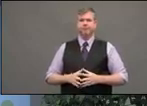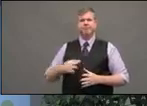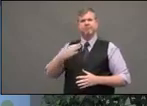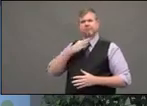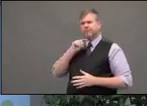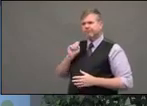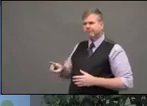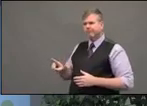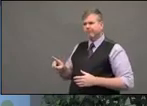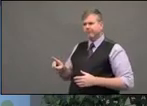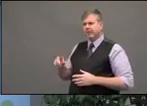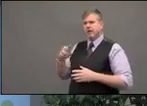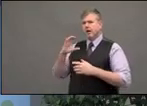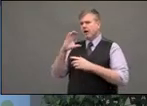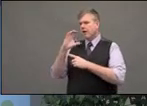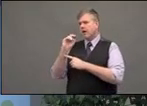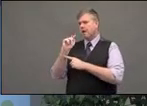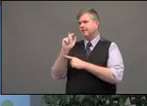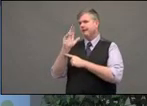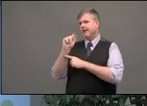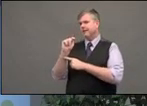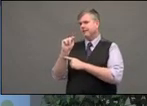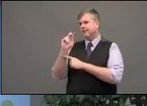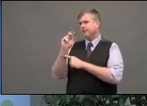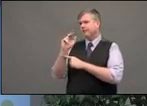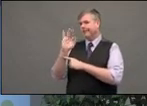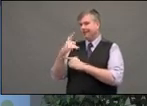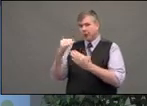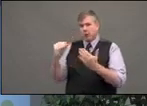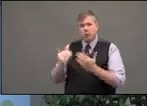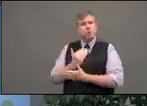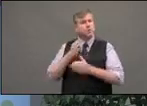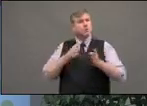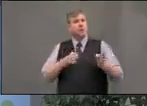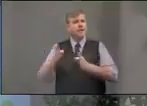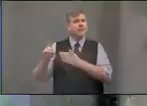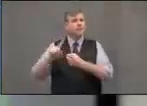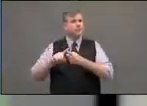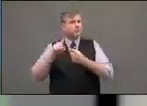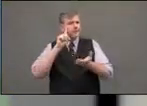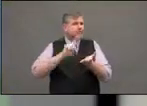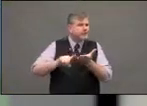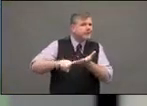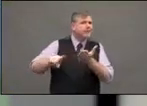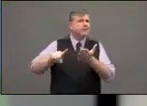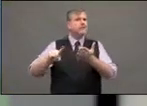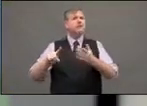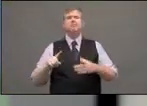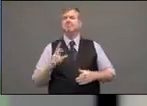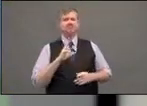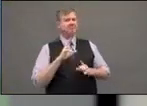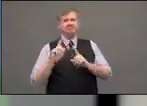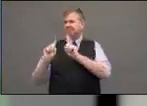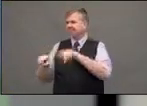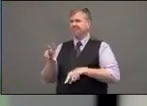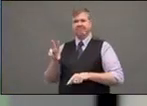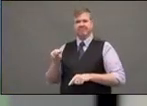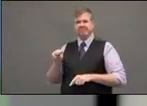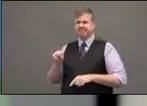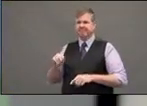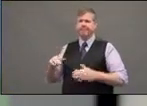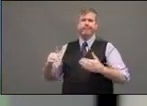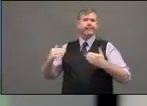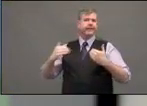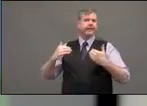is something public health does for a wide range of diseases and something we've done for a very long time. What's different here is it's on a much bigger